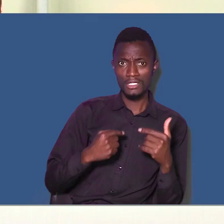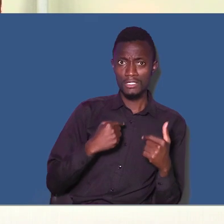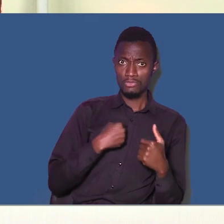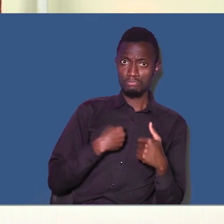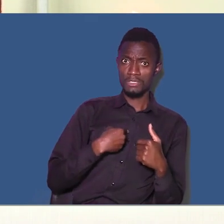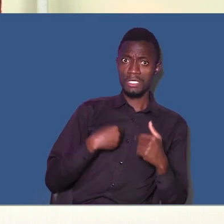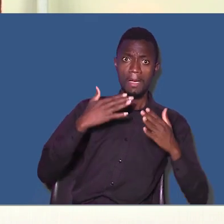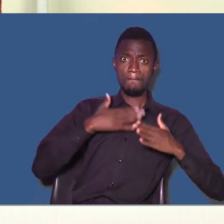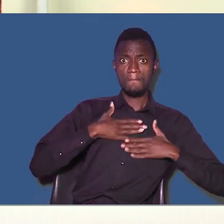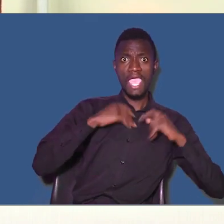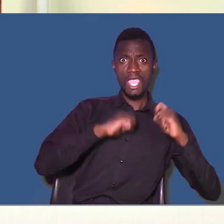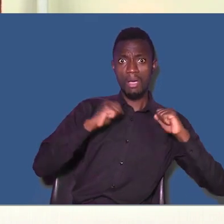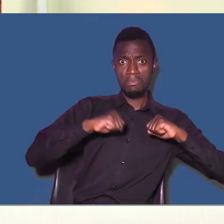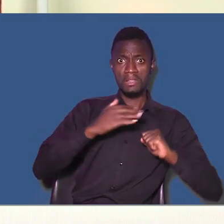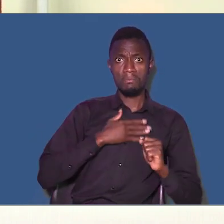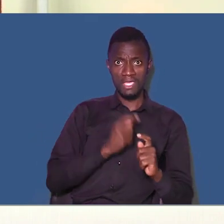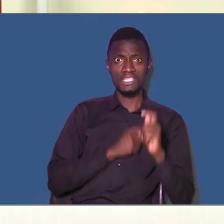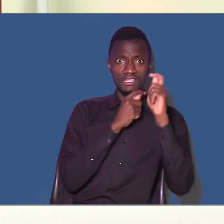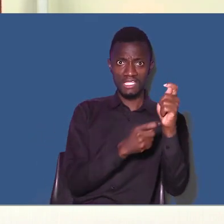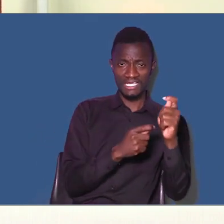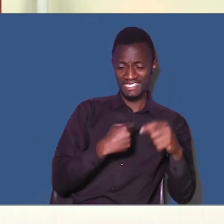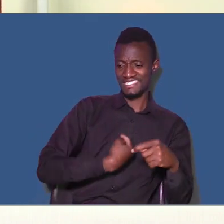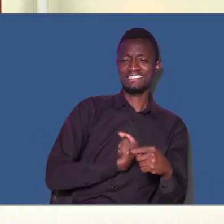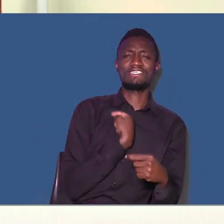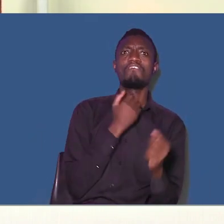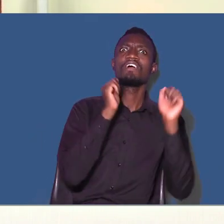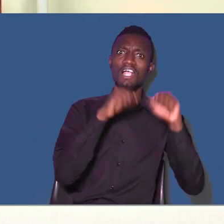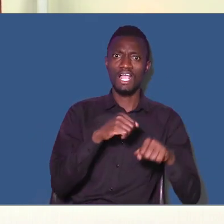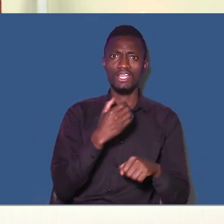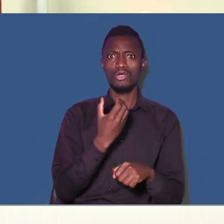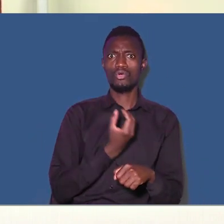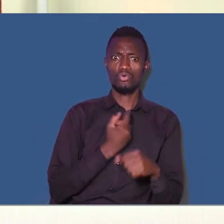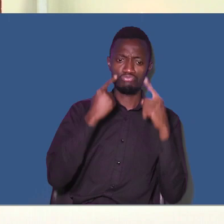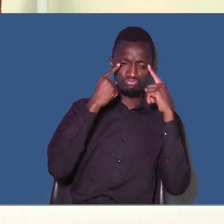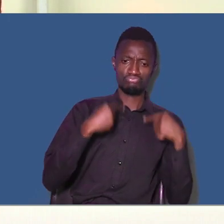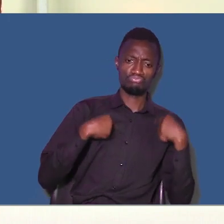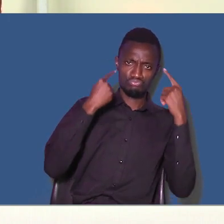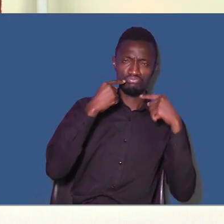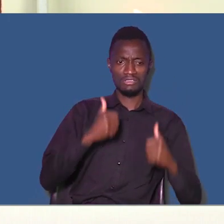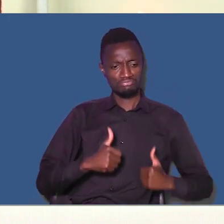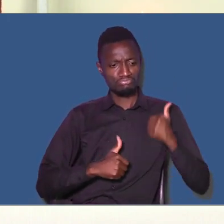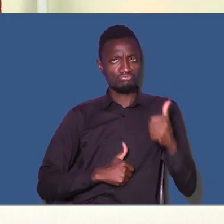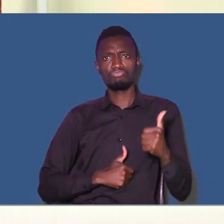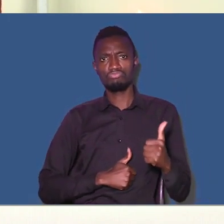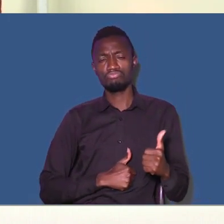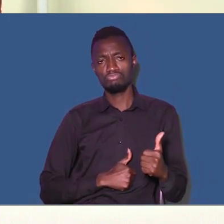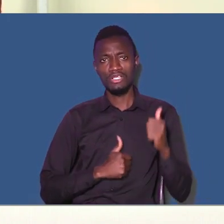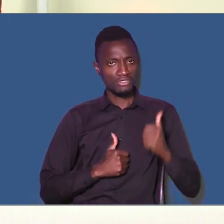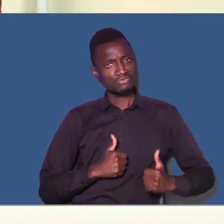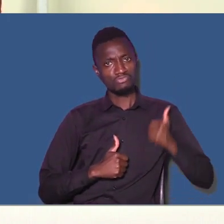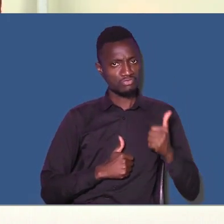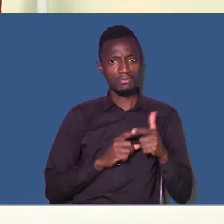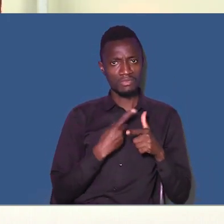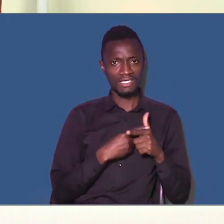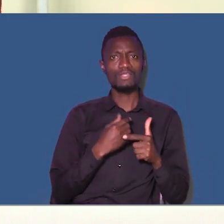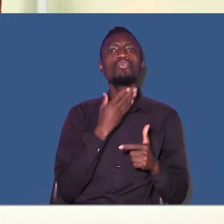abilities as they please. And usually this becomes for selfish ends or for personal gain.